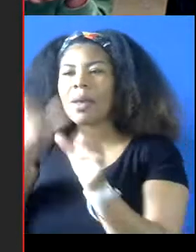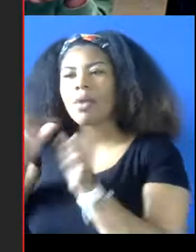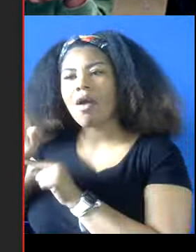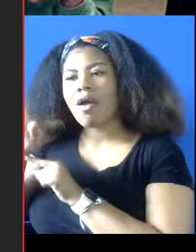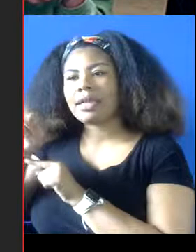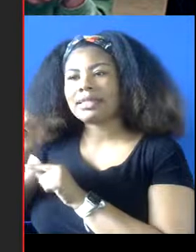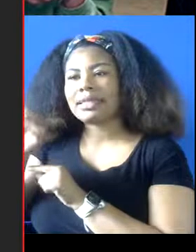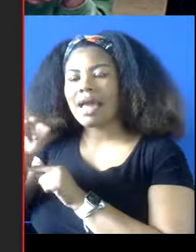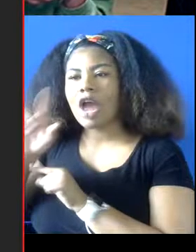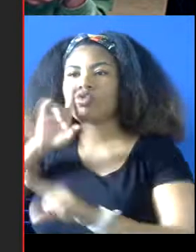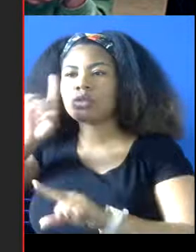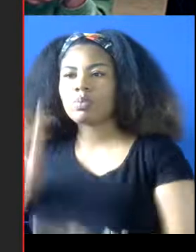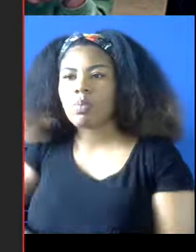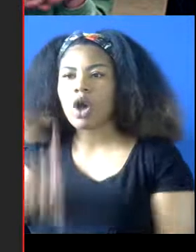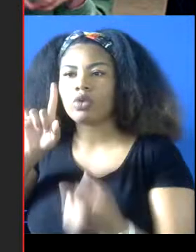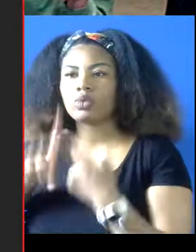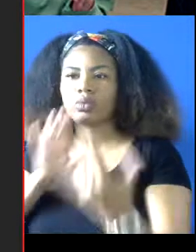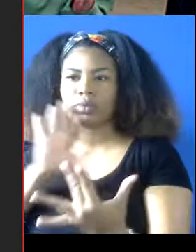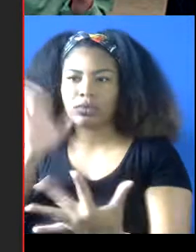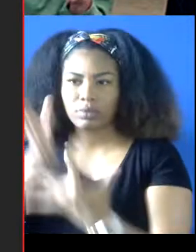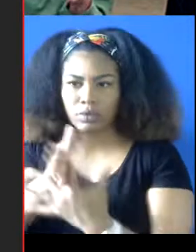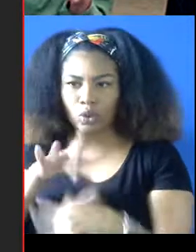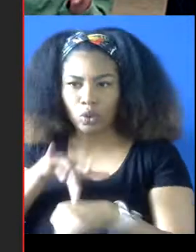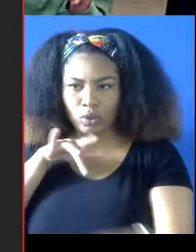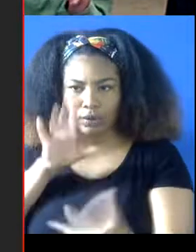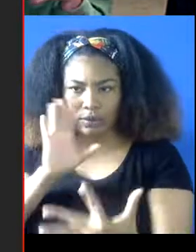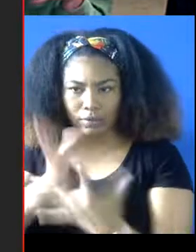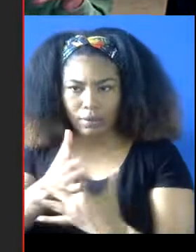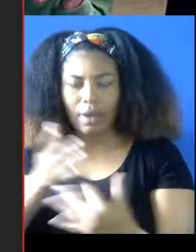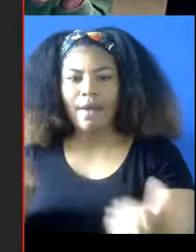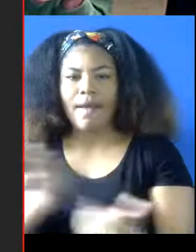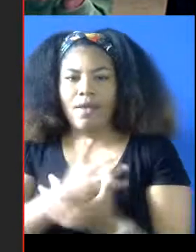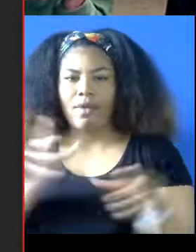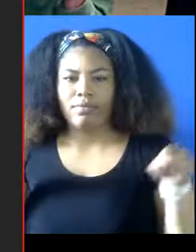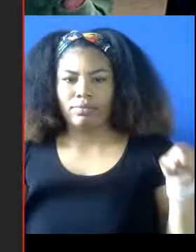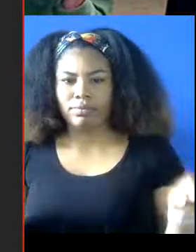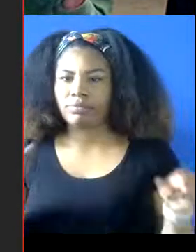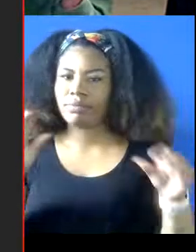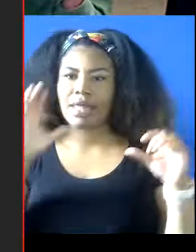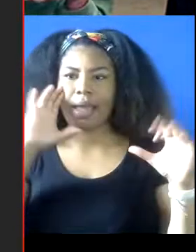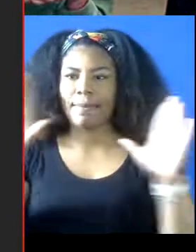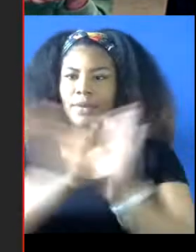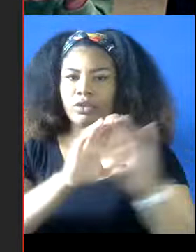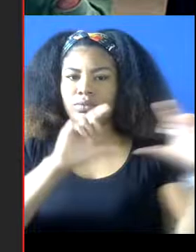But really what it does is, and we love this graphic, and we use it with our